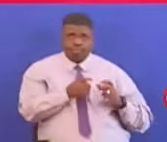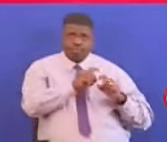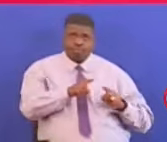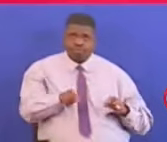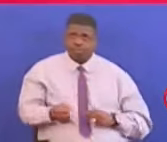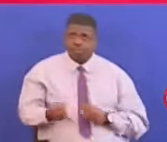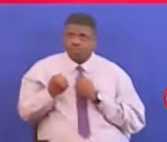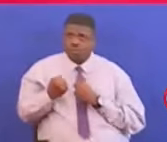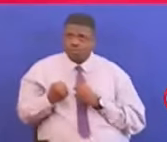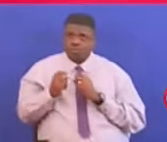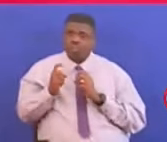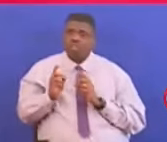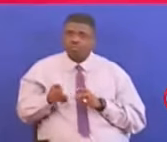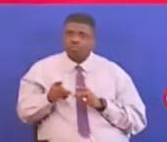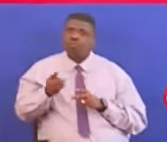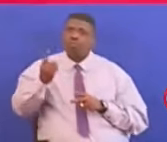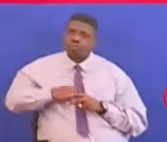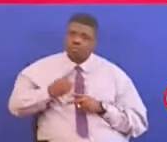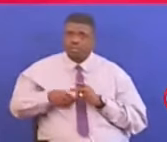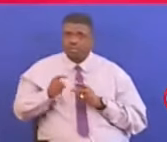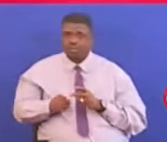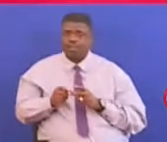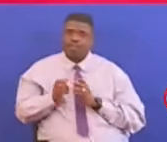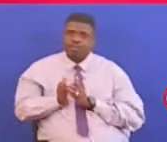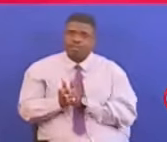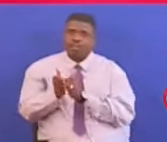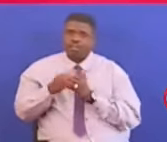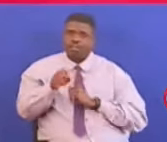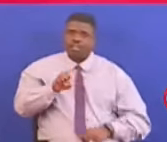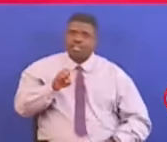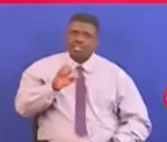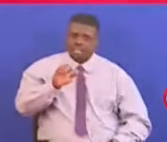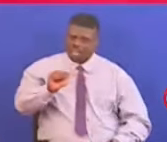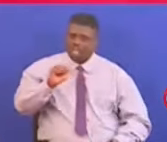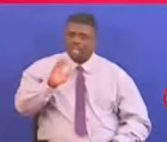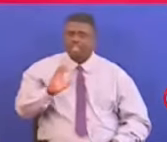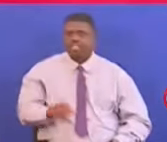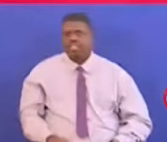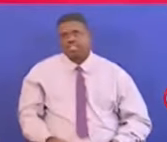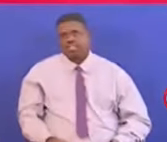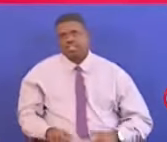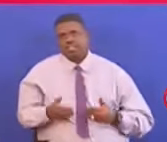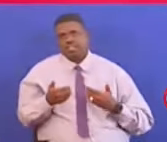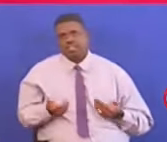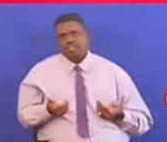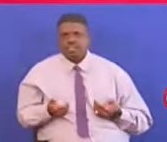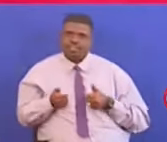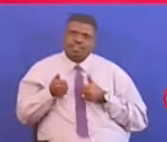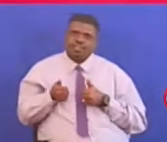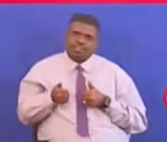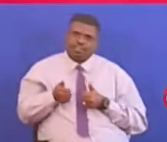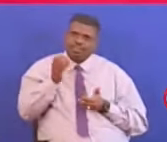that we have as partners in the EAC. So ideally, what I expect is